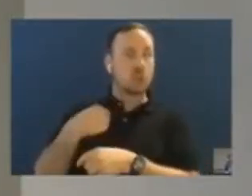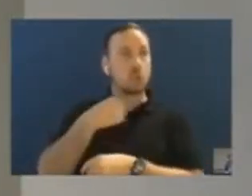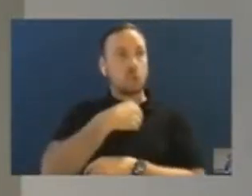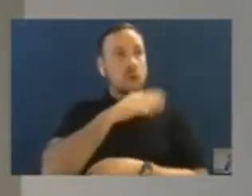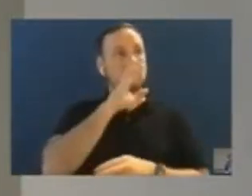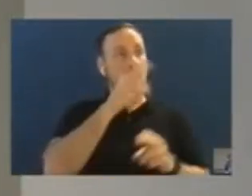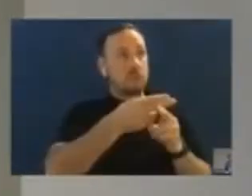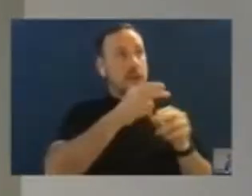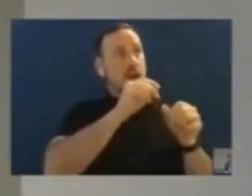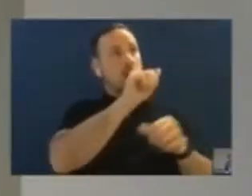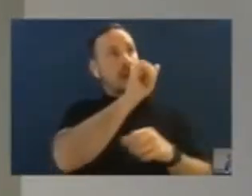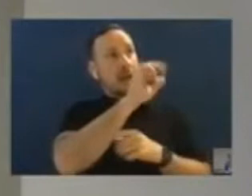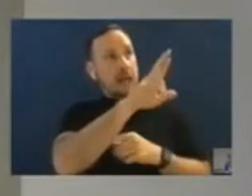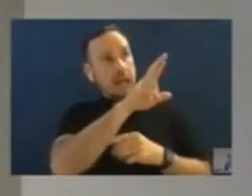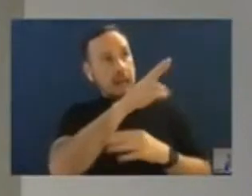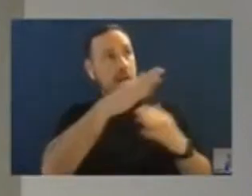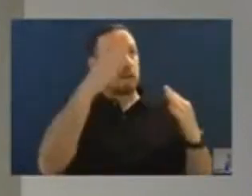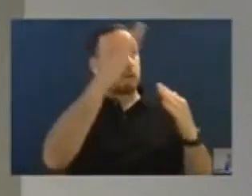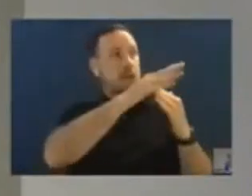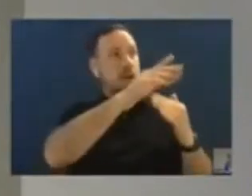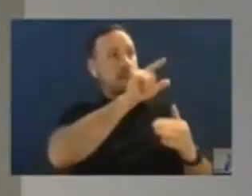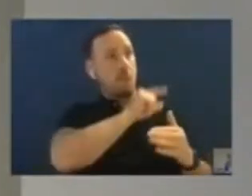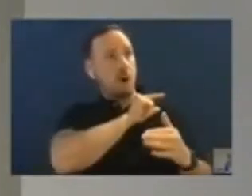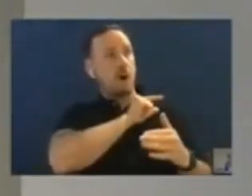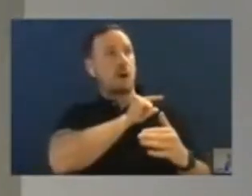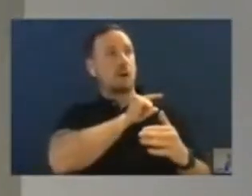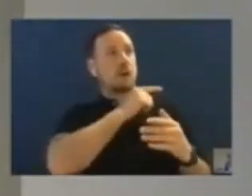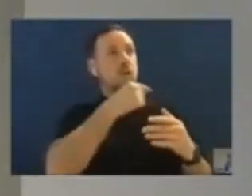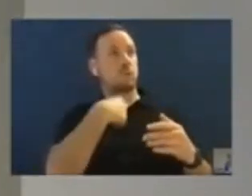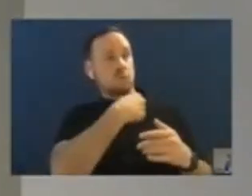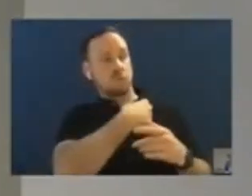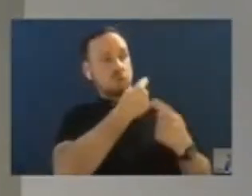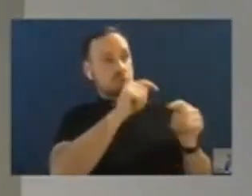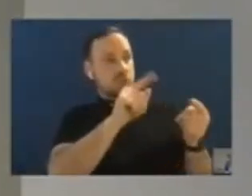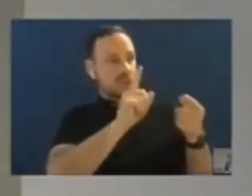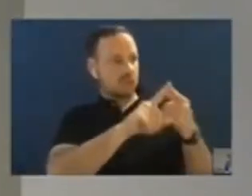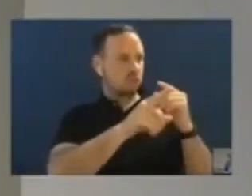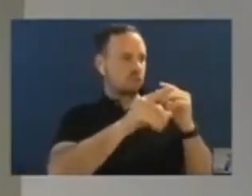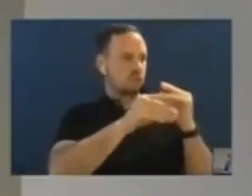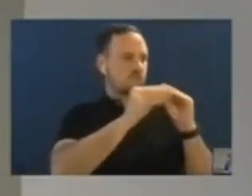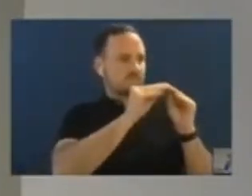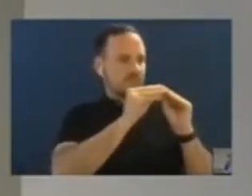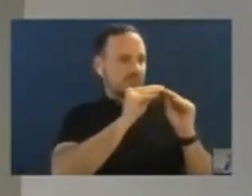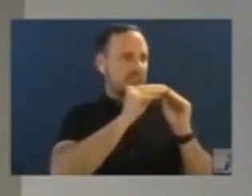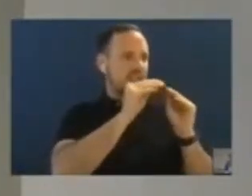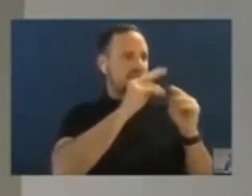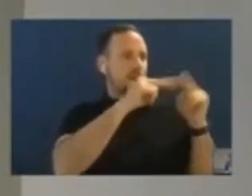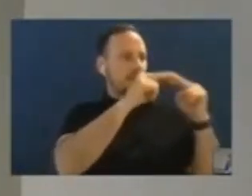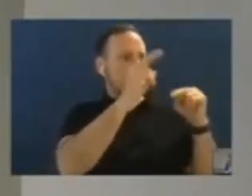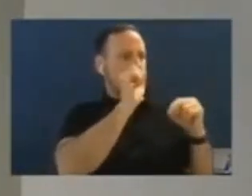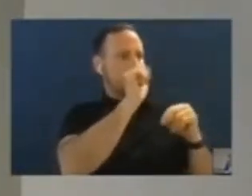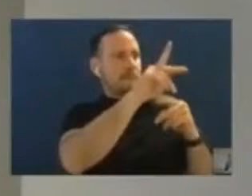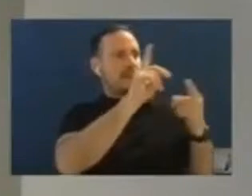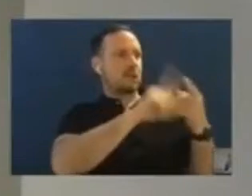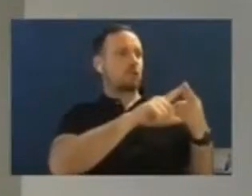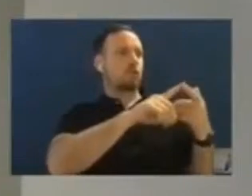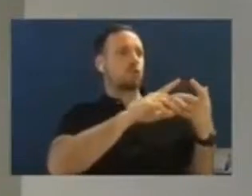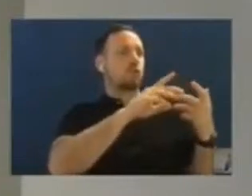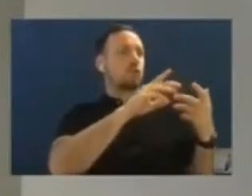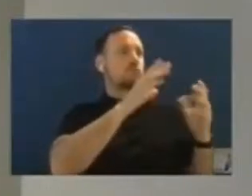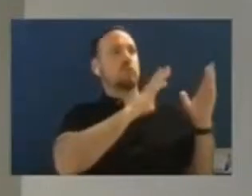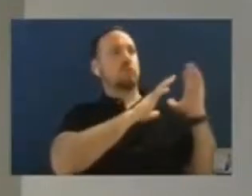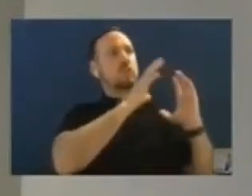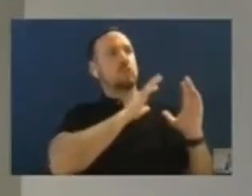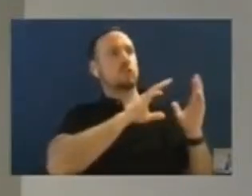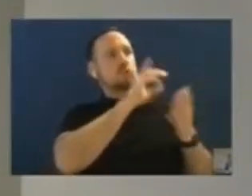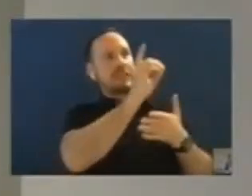projects, we're talking about ways to refurbish facilities to their original design. But in these cases, these 39 schools, the original design did not